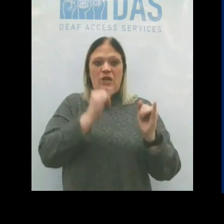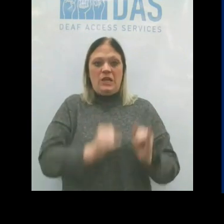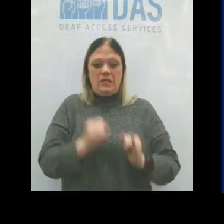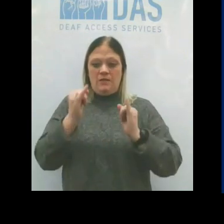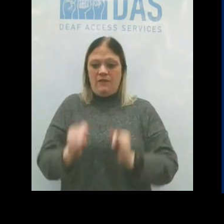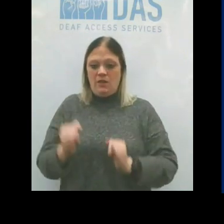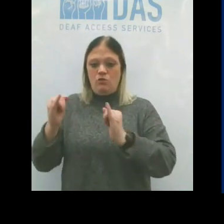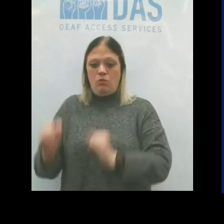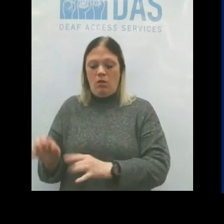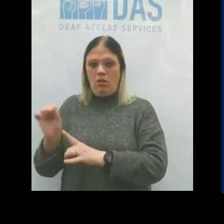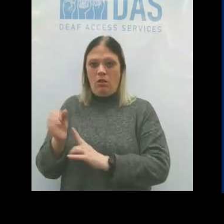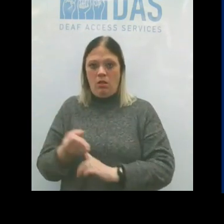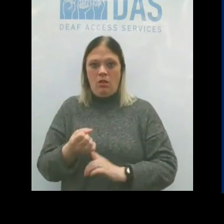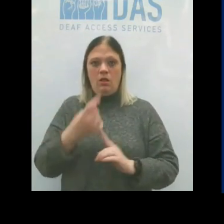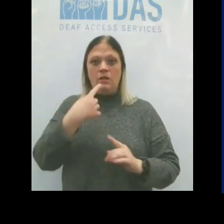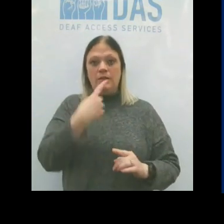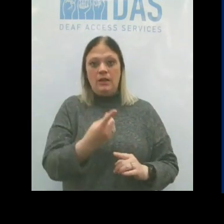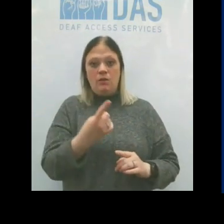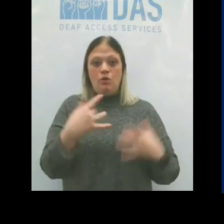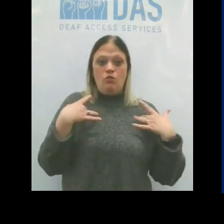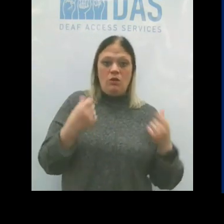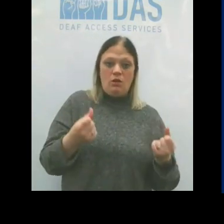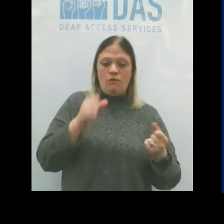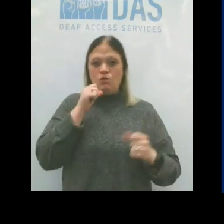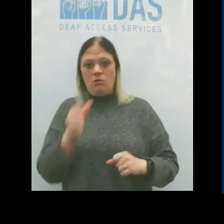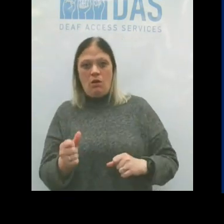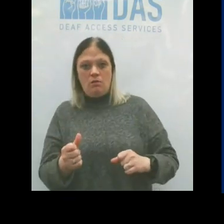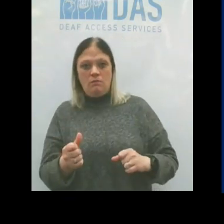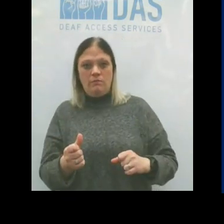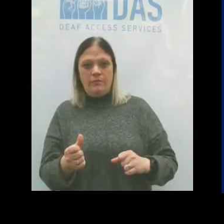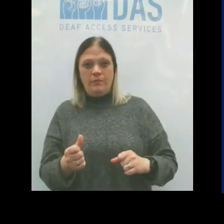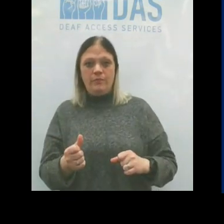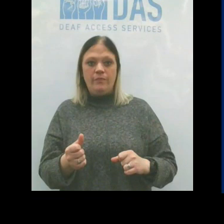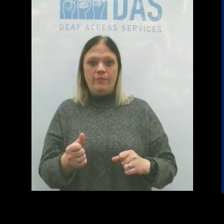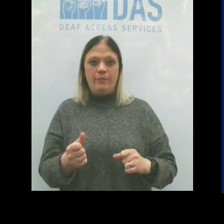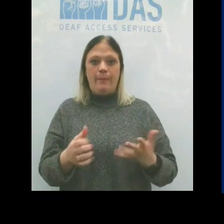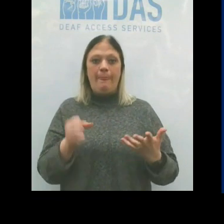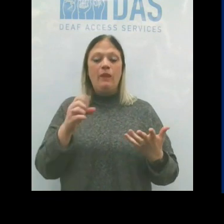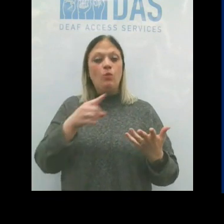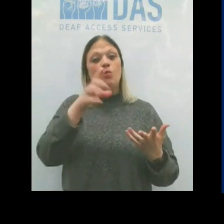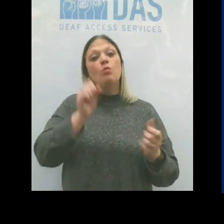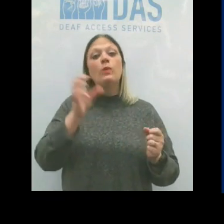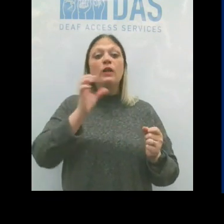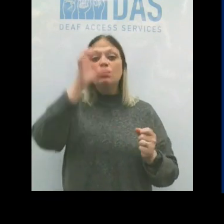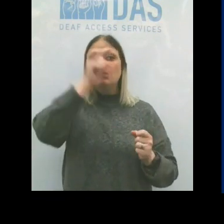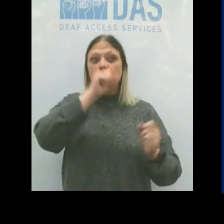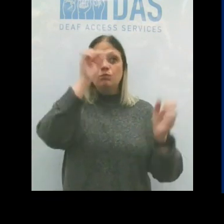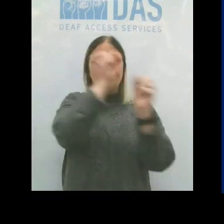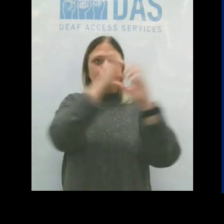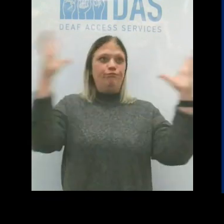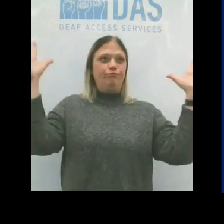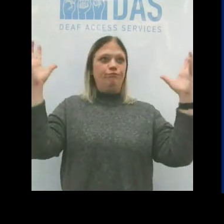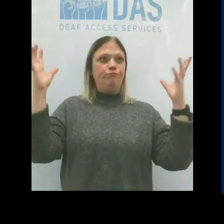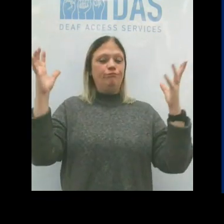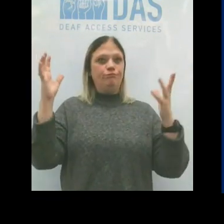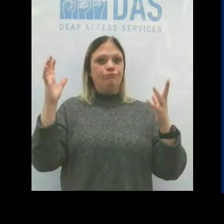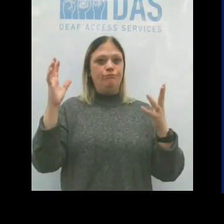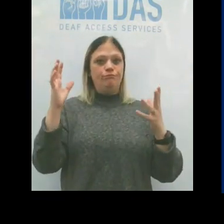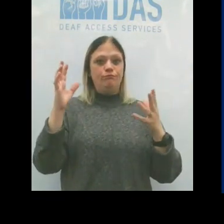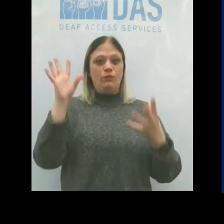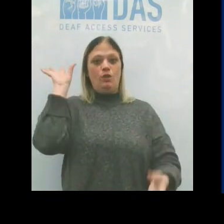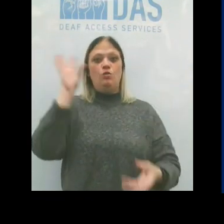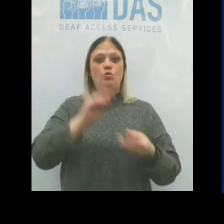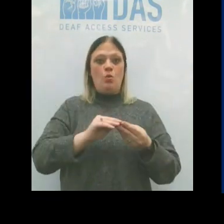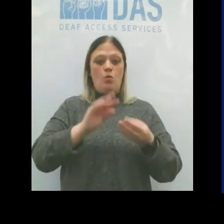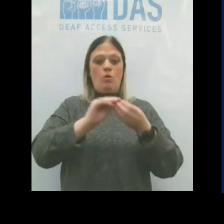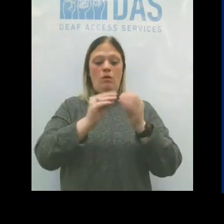to tell you, who has recovered or who isn't. So I think you can assume that, in the big picture, the total